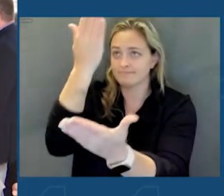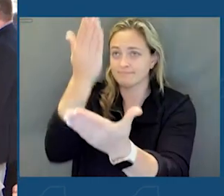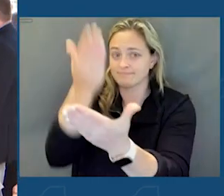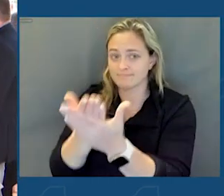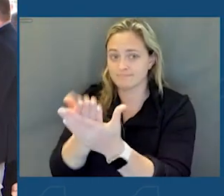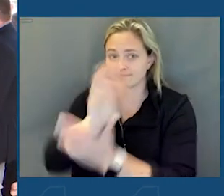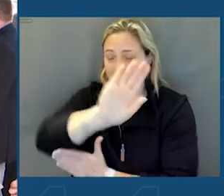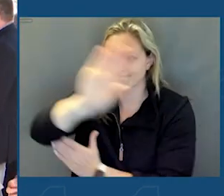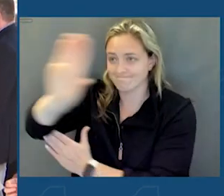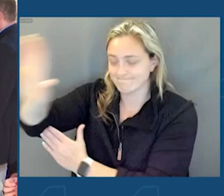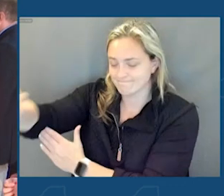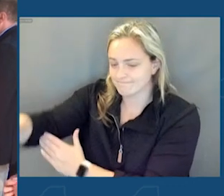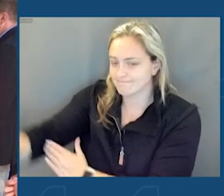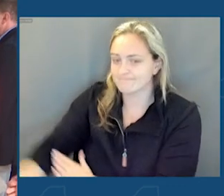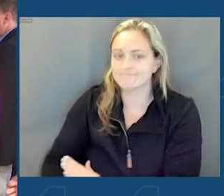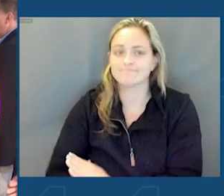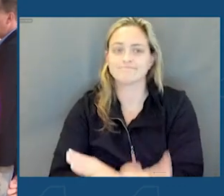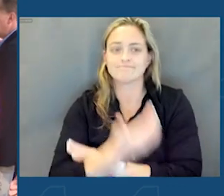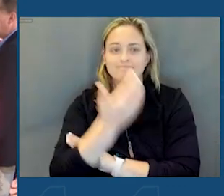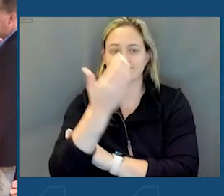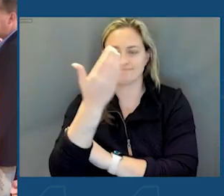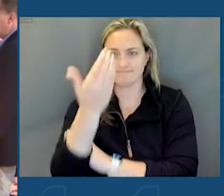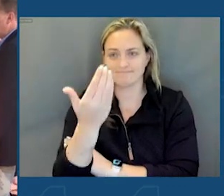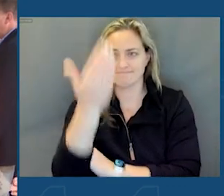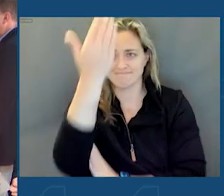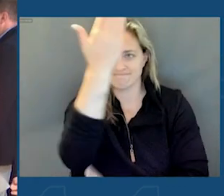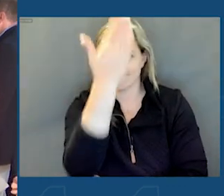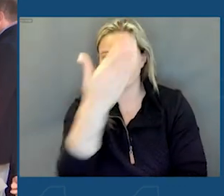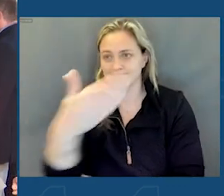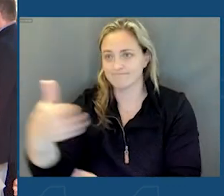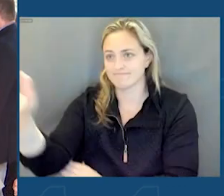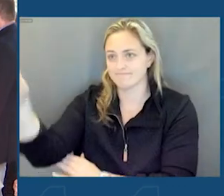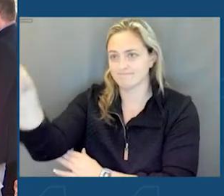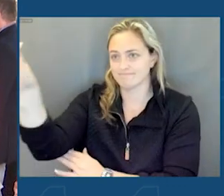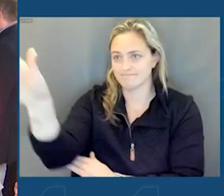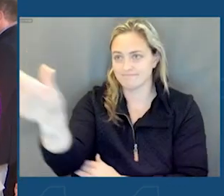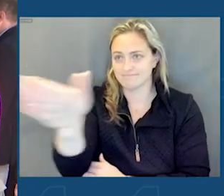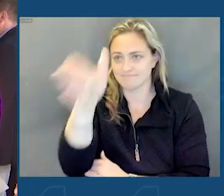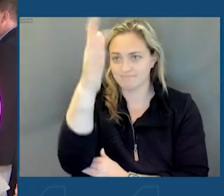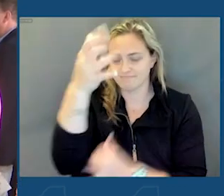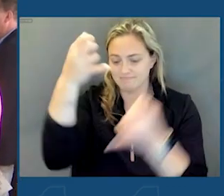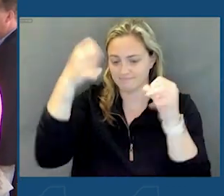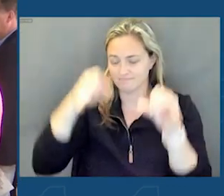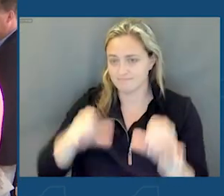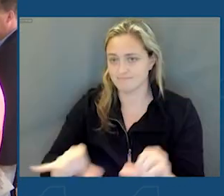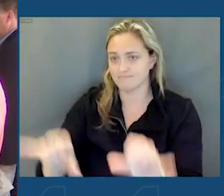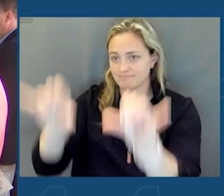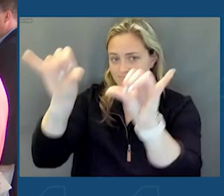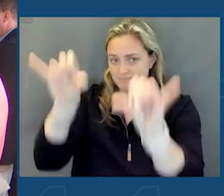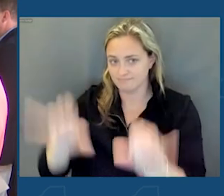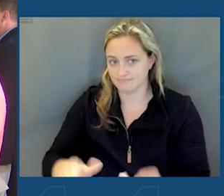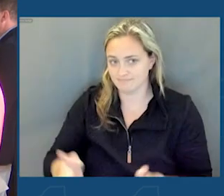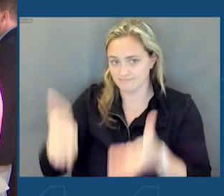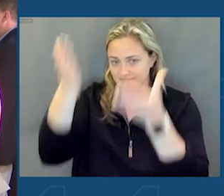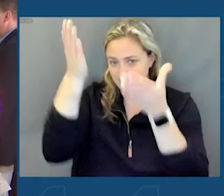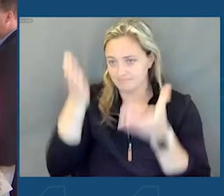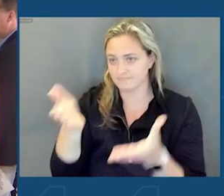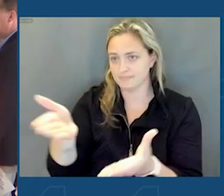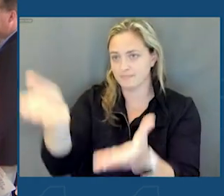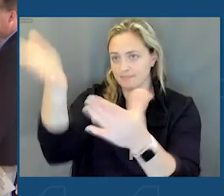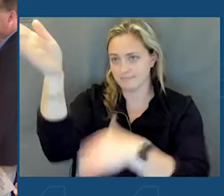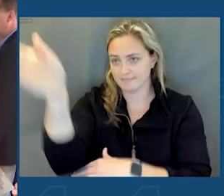gave proof through the night that our flag was